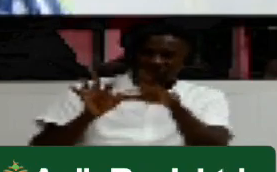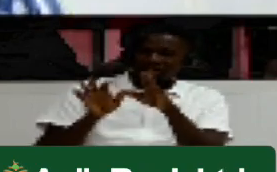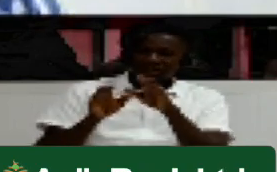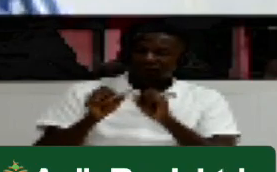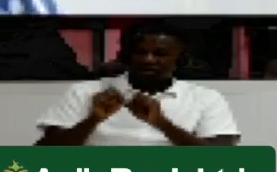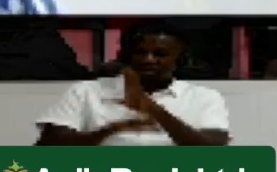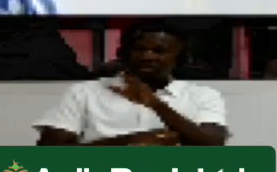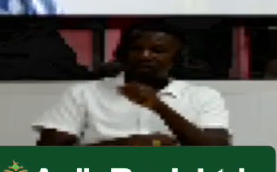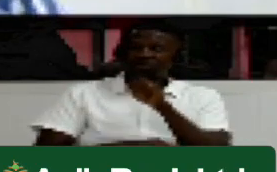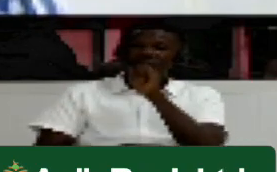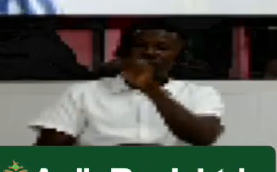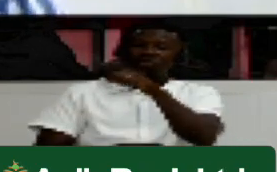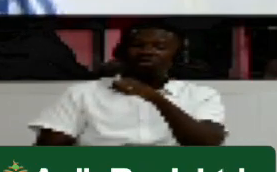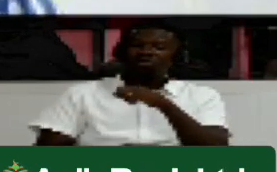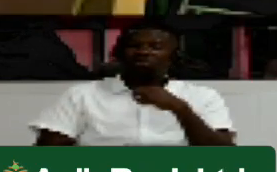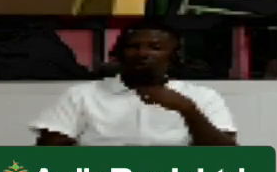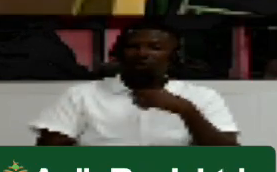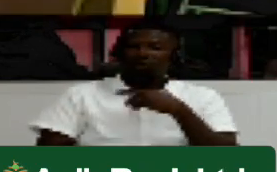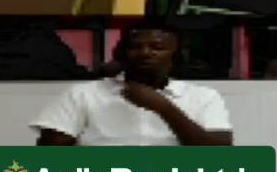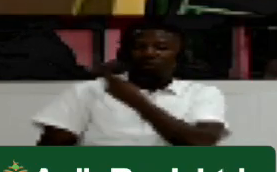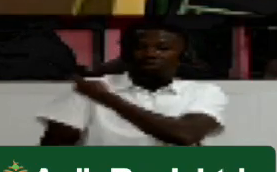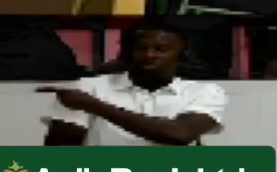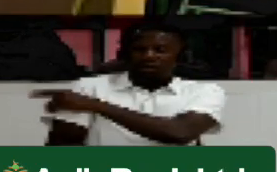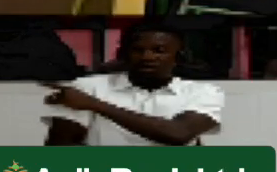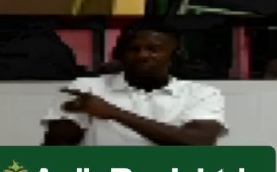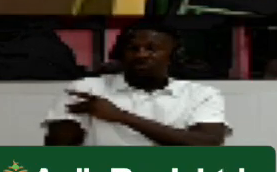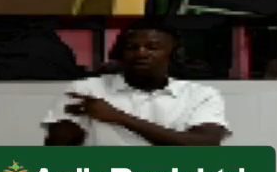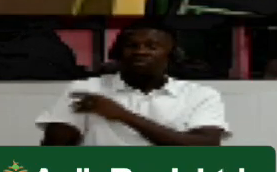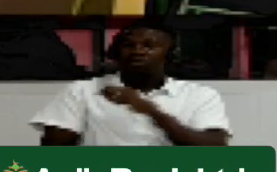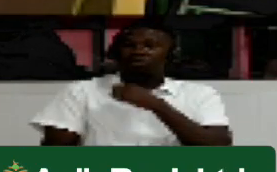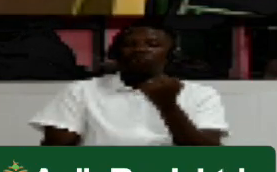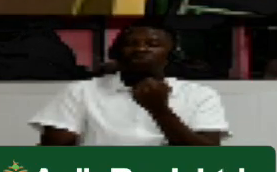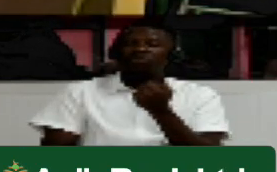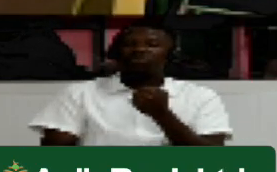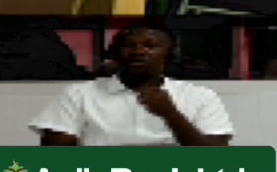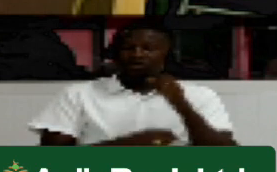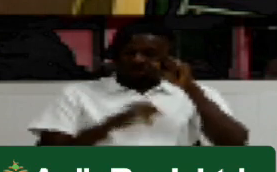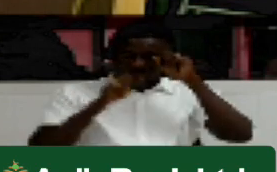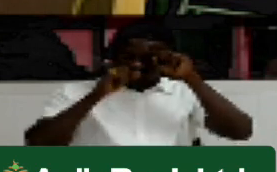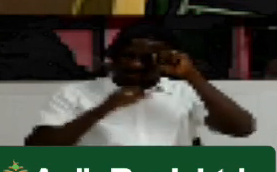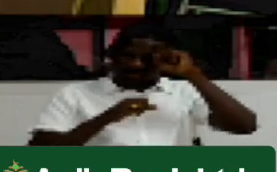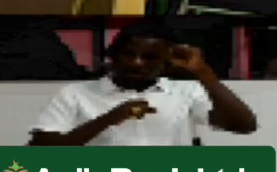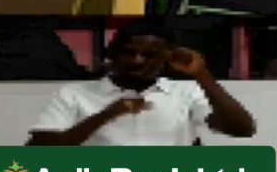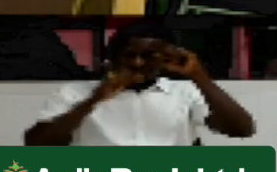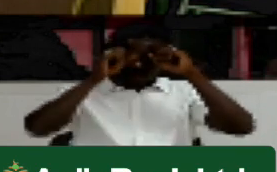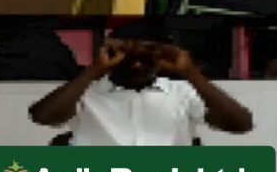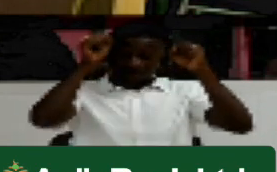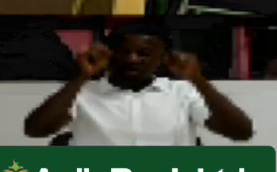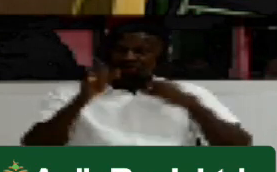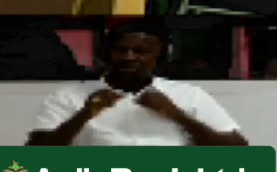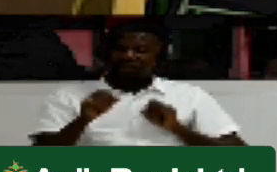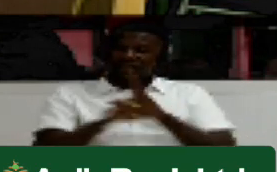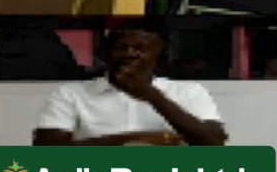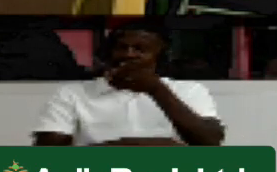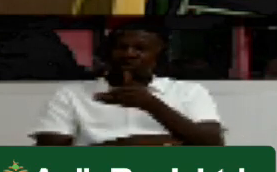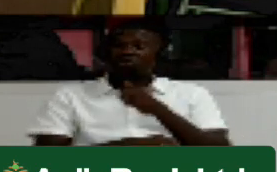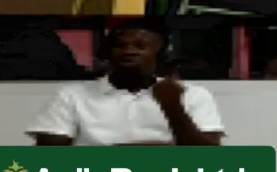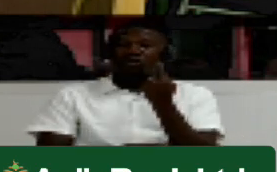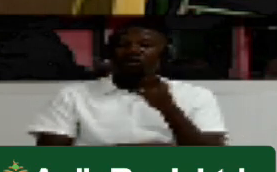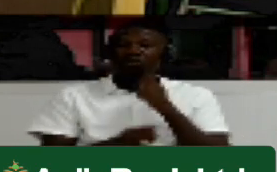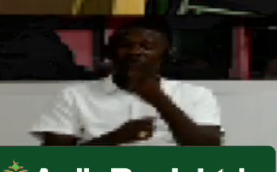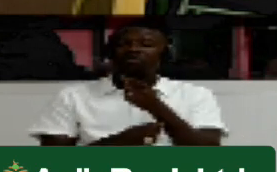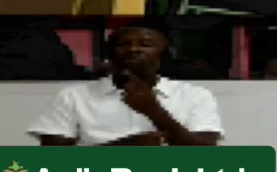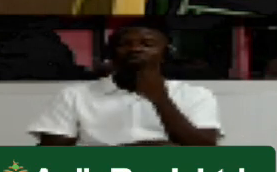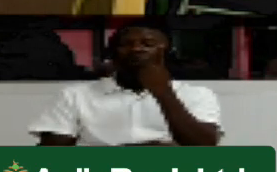your patients because the government that sent them here only paid for 1 month of their treatment,